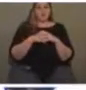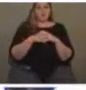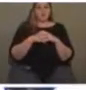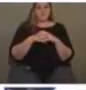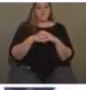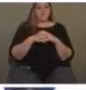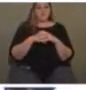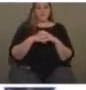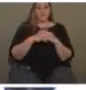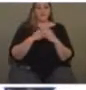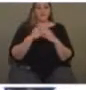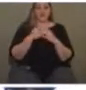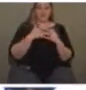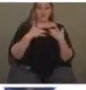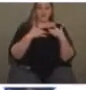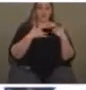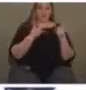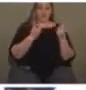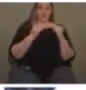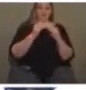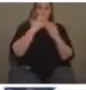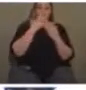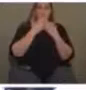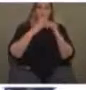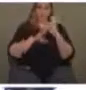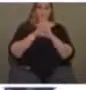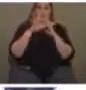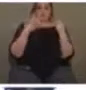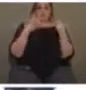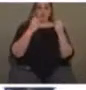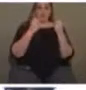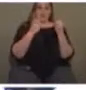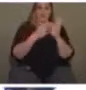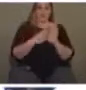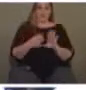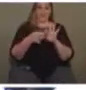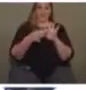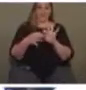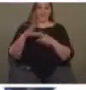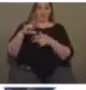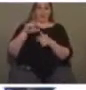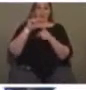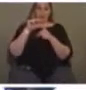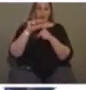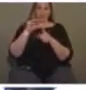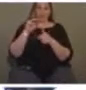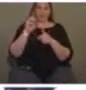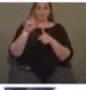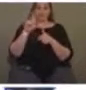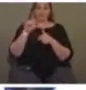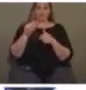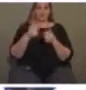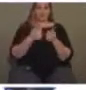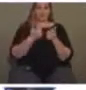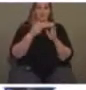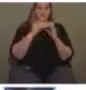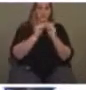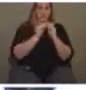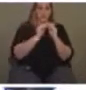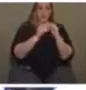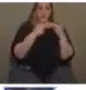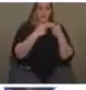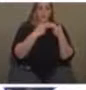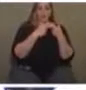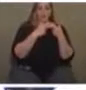that even a well-executed recovery plan from Hurricane Maria, something that repaired the electric grid and the rest of